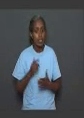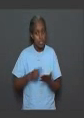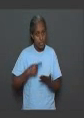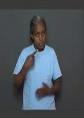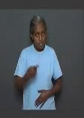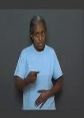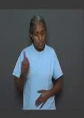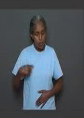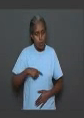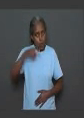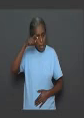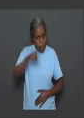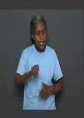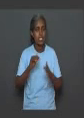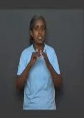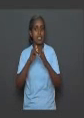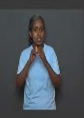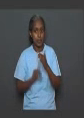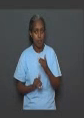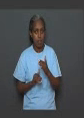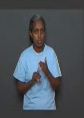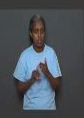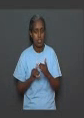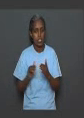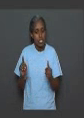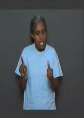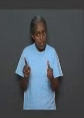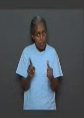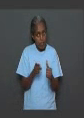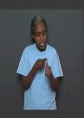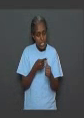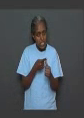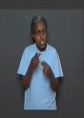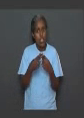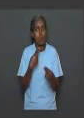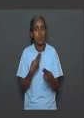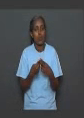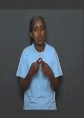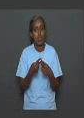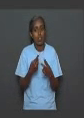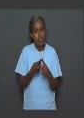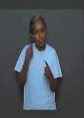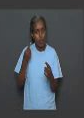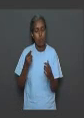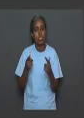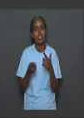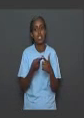Then we must subtract the first product from the